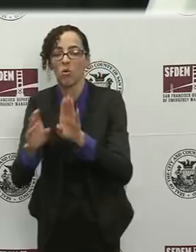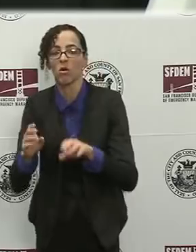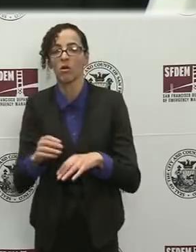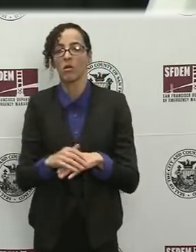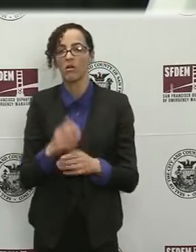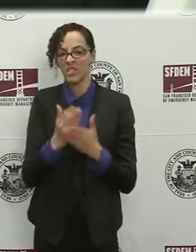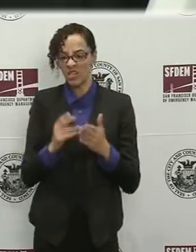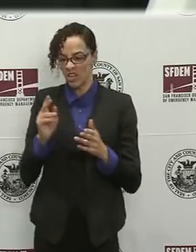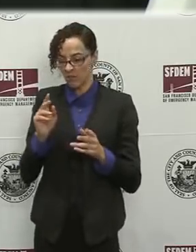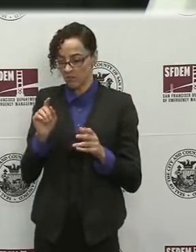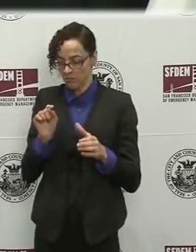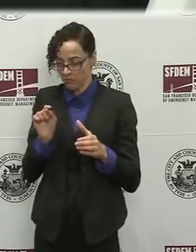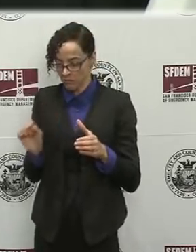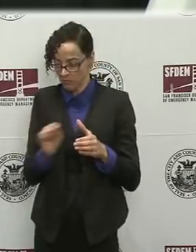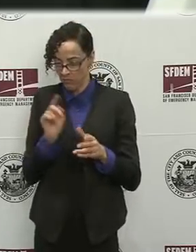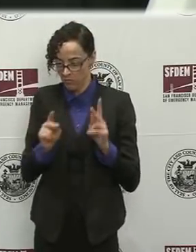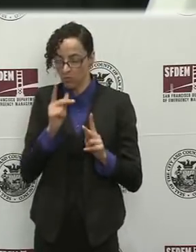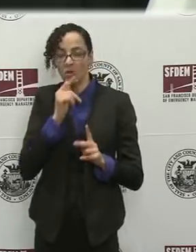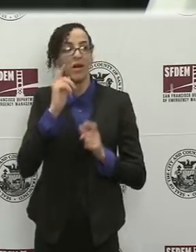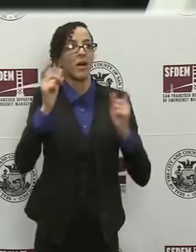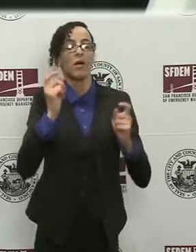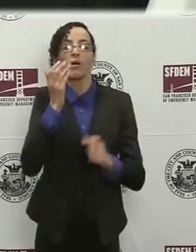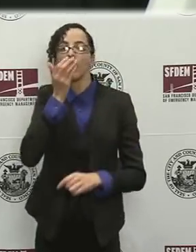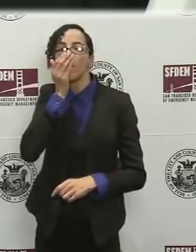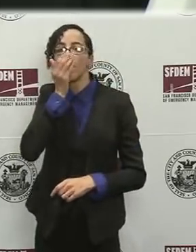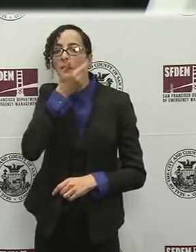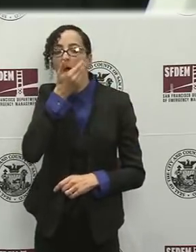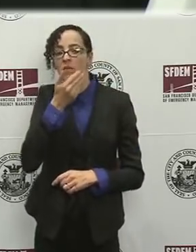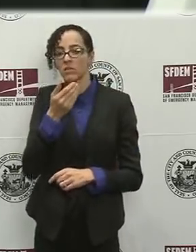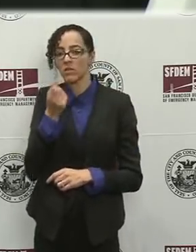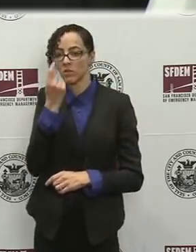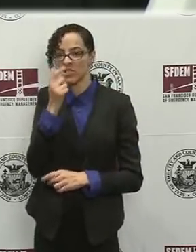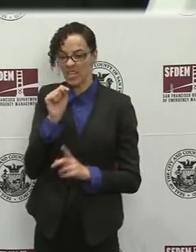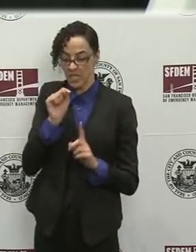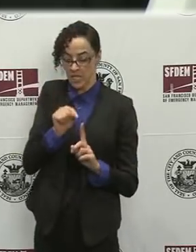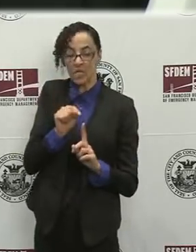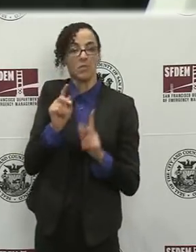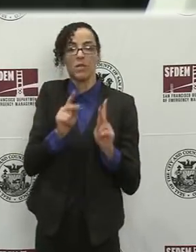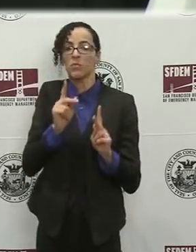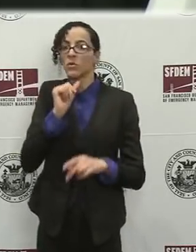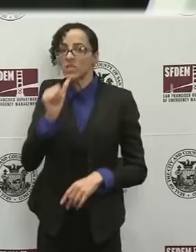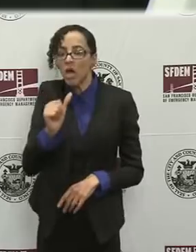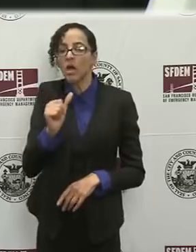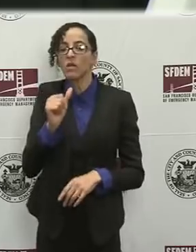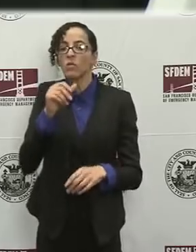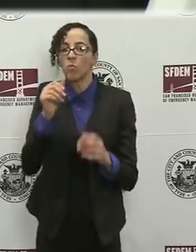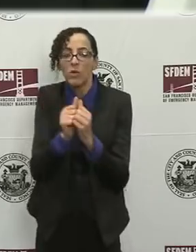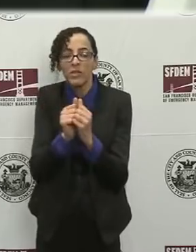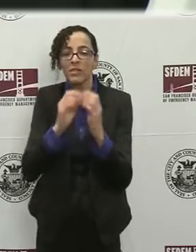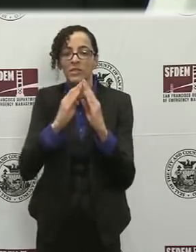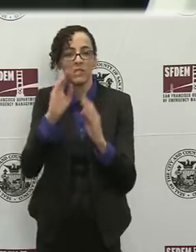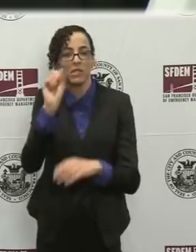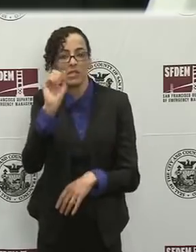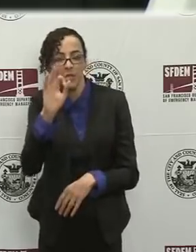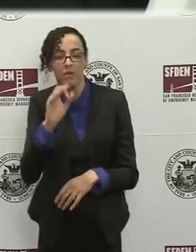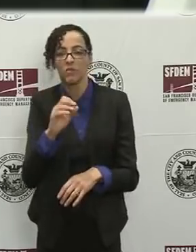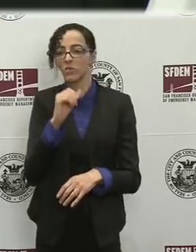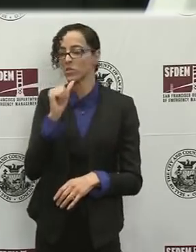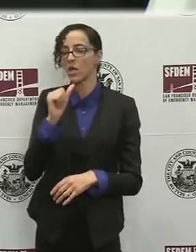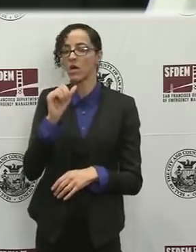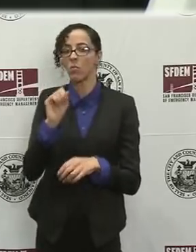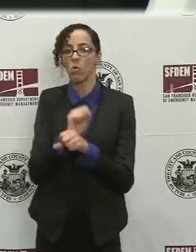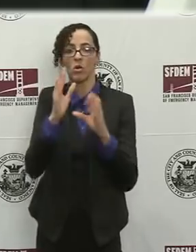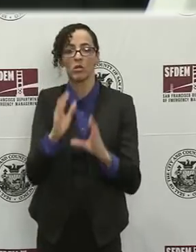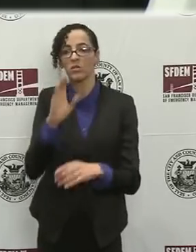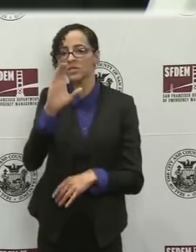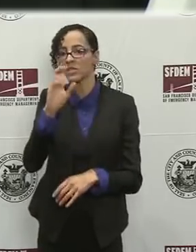Those are not city workers. Those are not CDC workers, nor are those folks public health workers. So if someone knocks